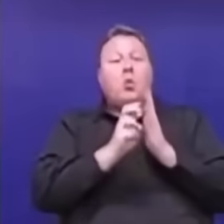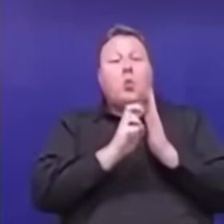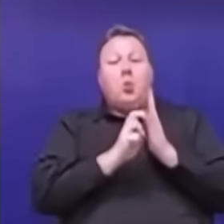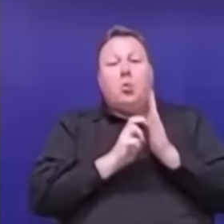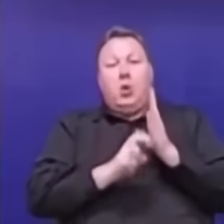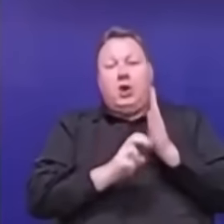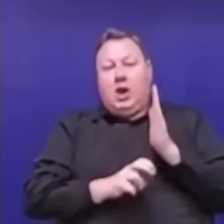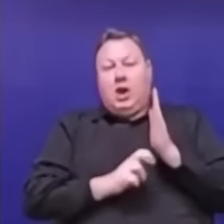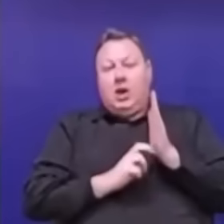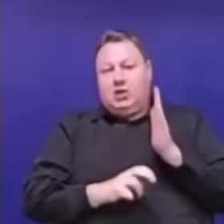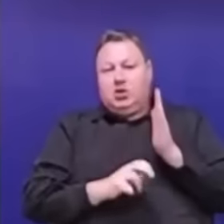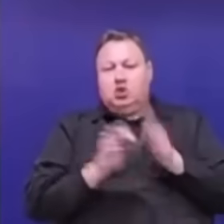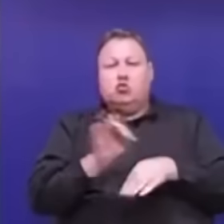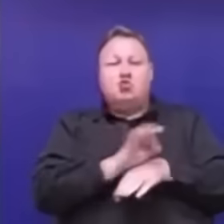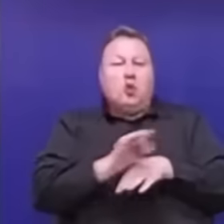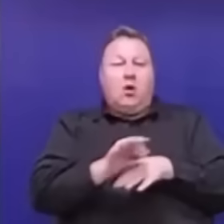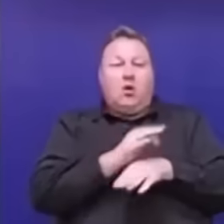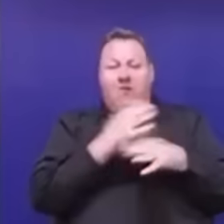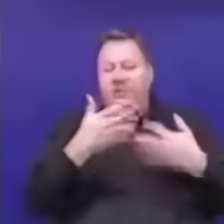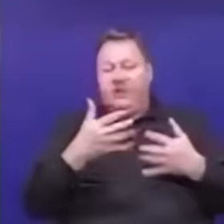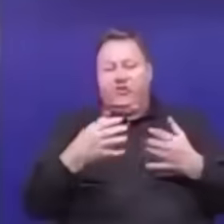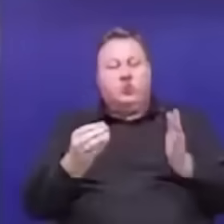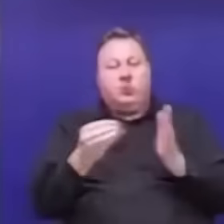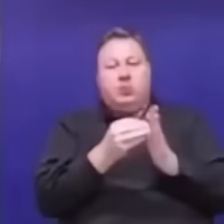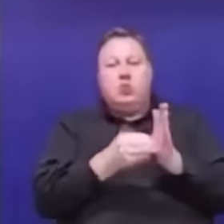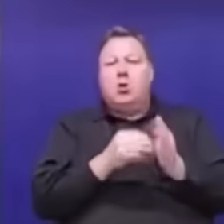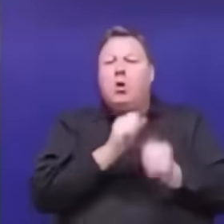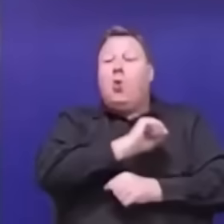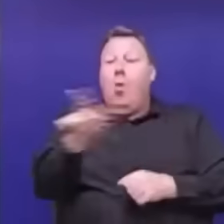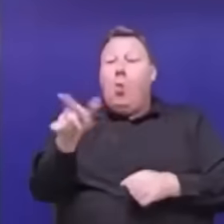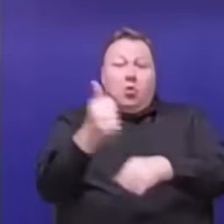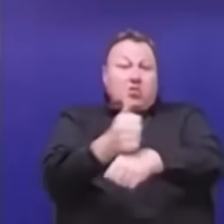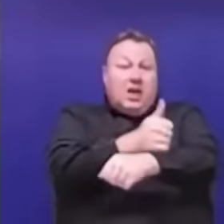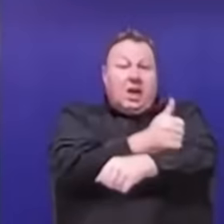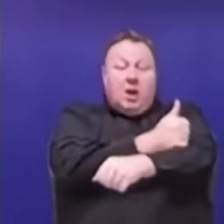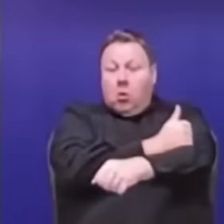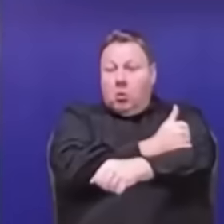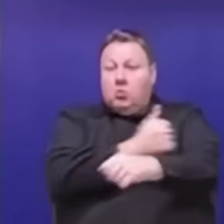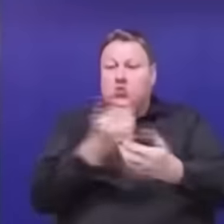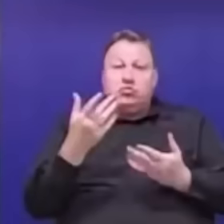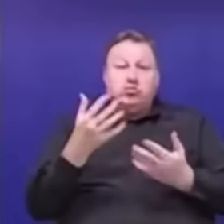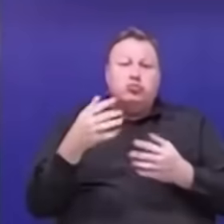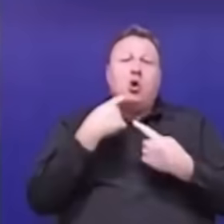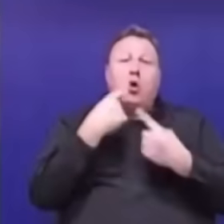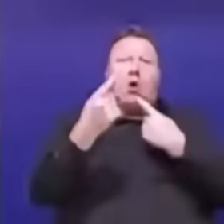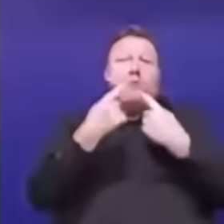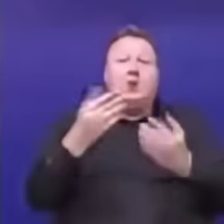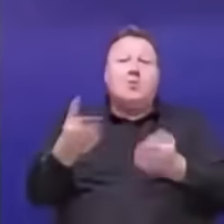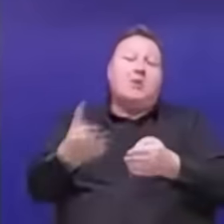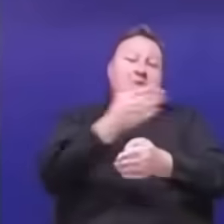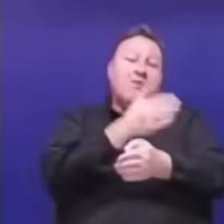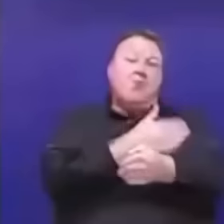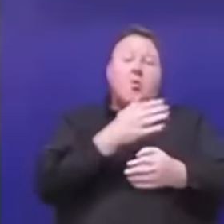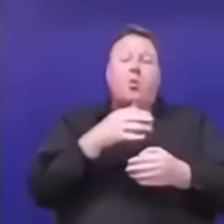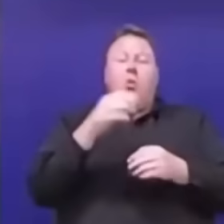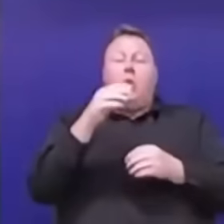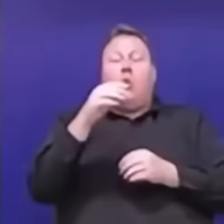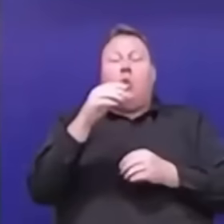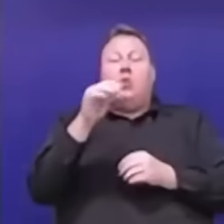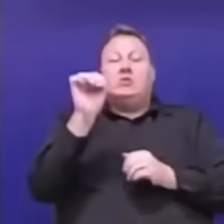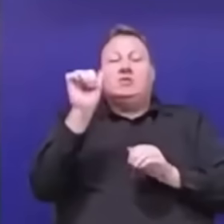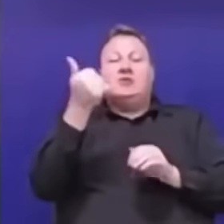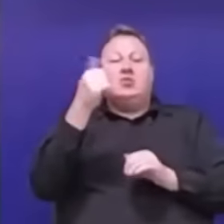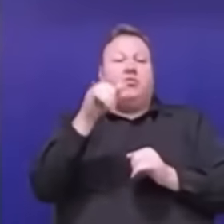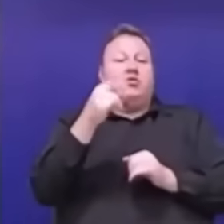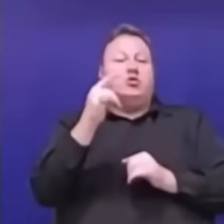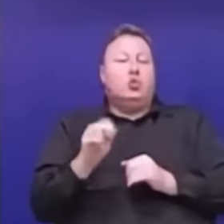of the Identification Act. I invite all stakeholders to comment on these draft regulations before the closing date of the 6th of June,